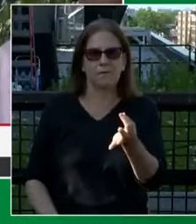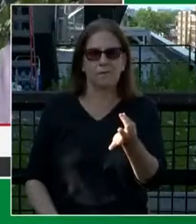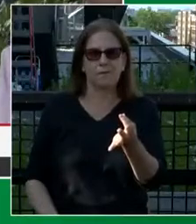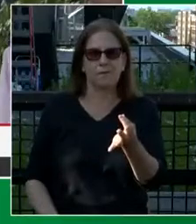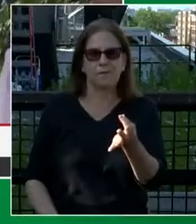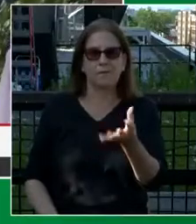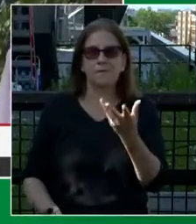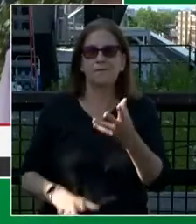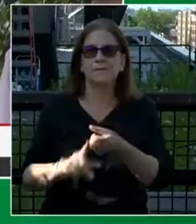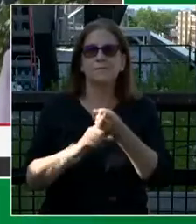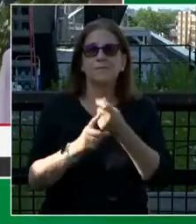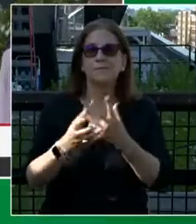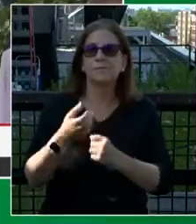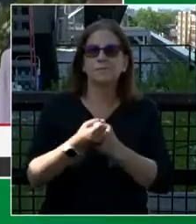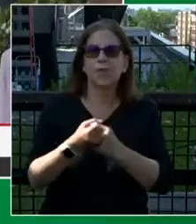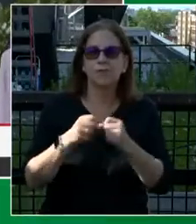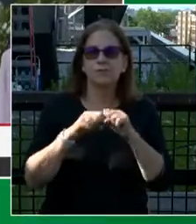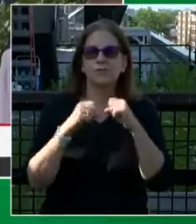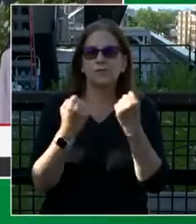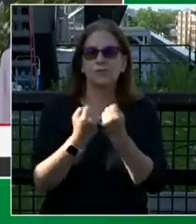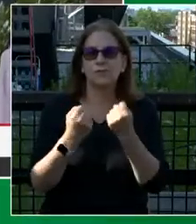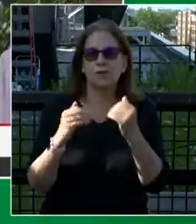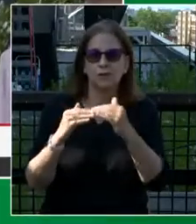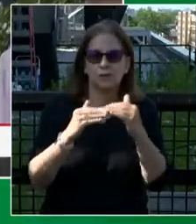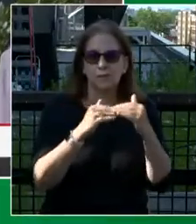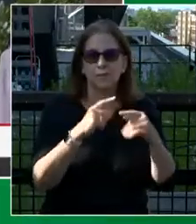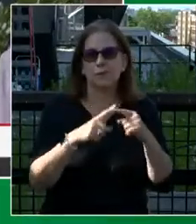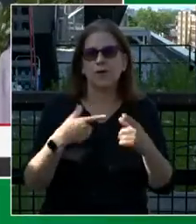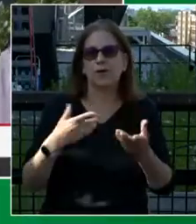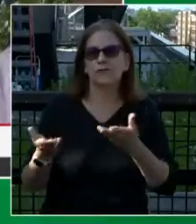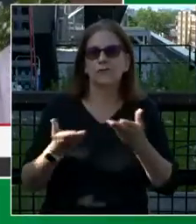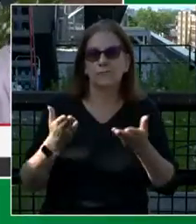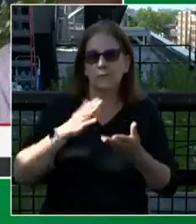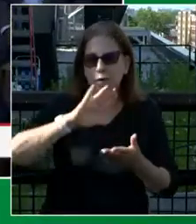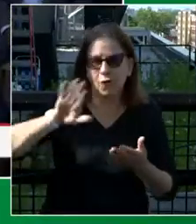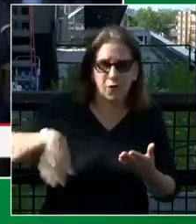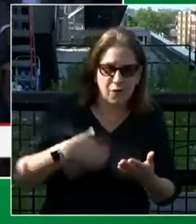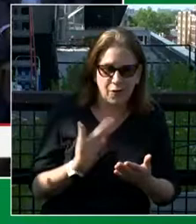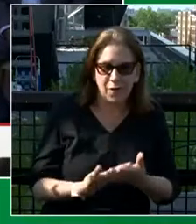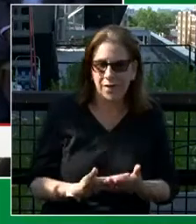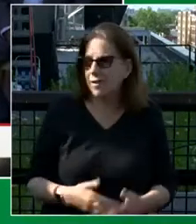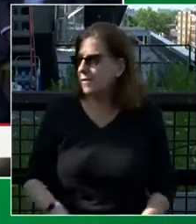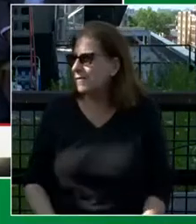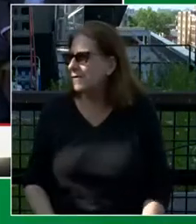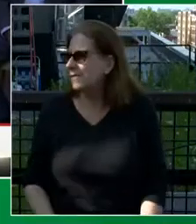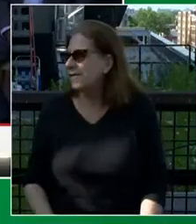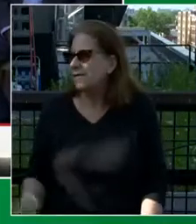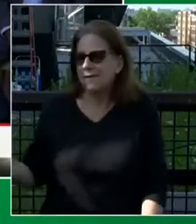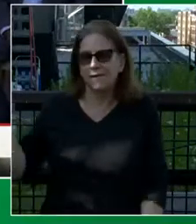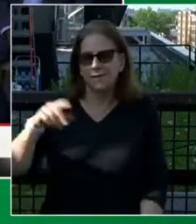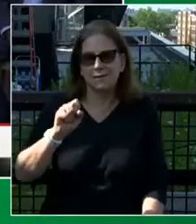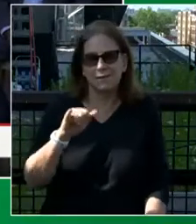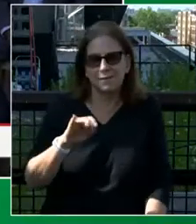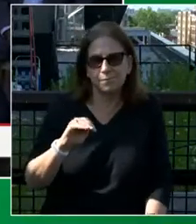middle class and other things for really every single person in the city. Yeah, I think, to me, what I thought I heard from both of you